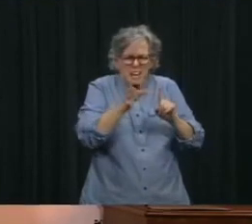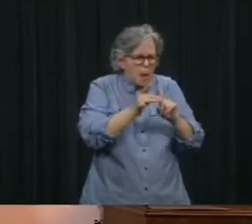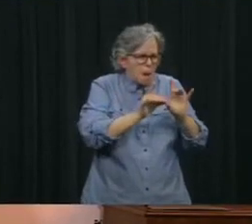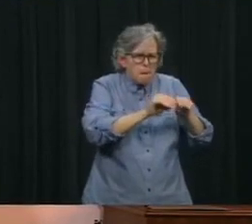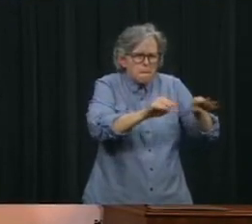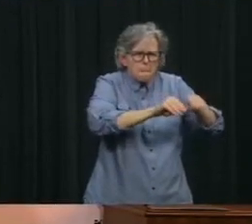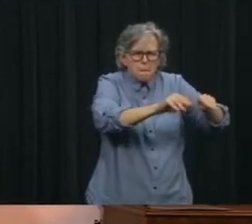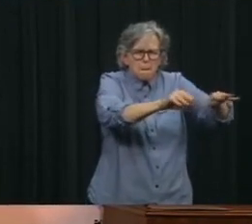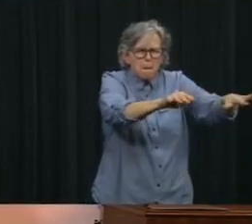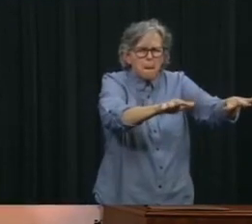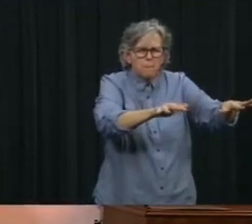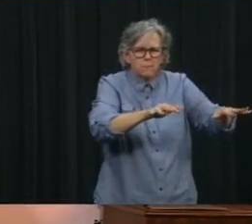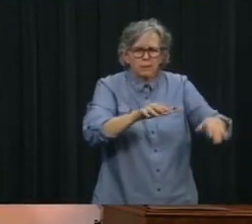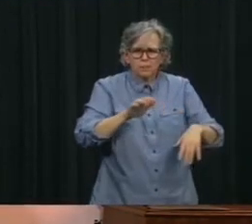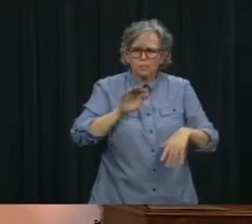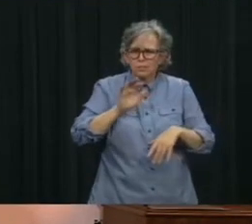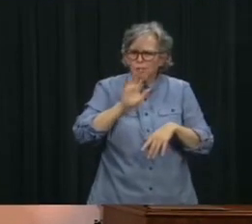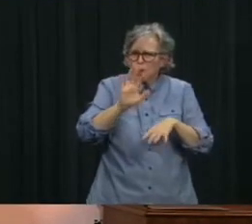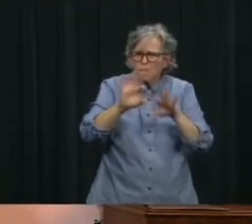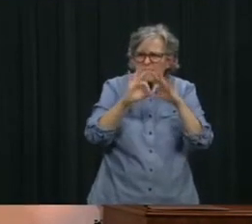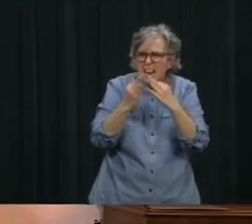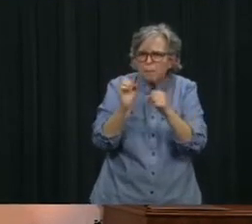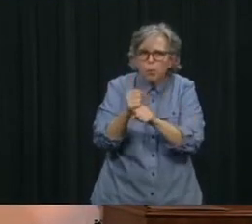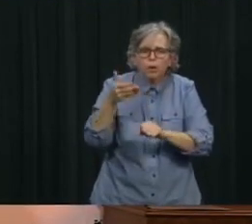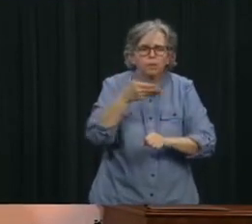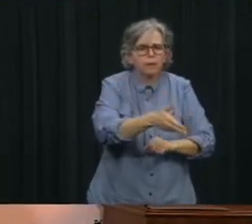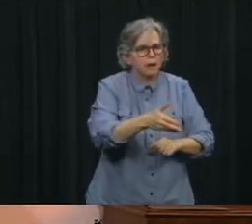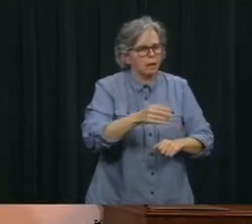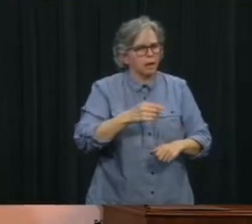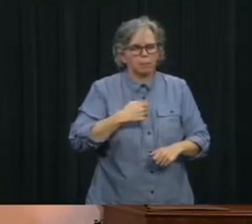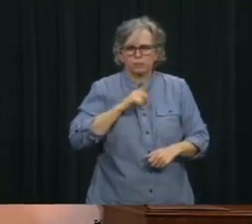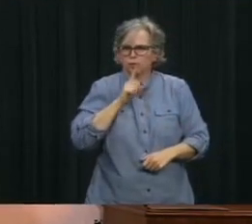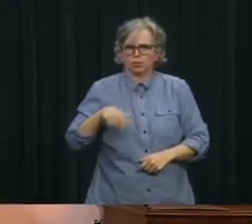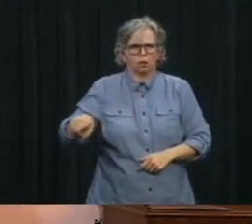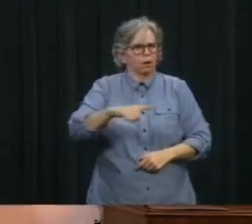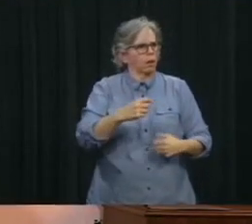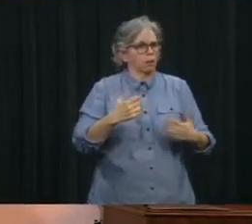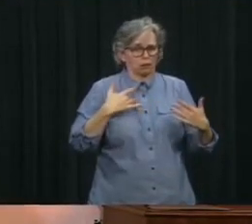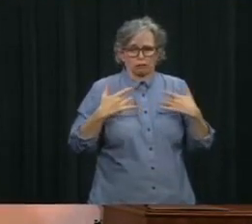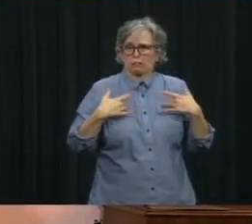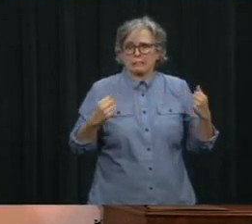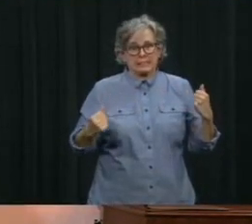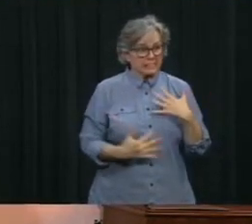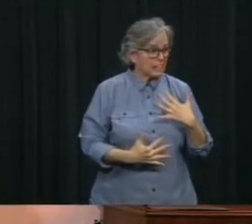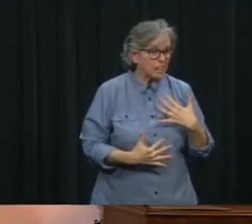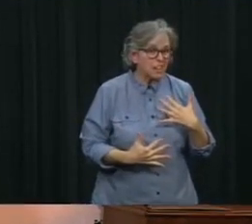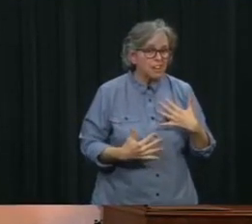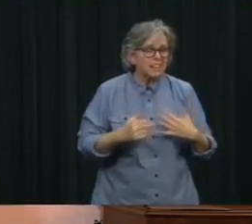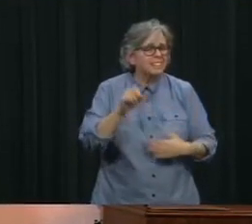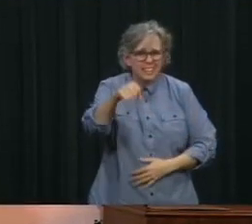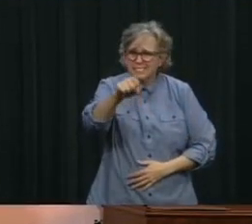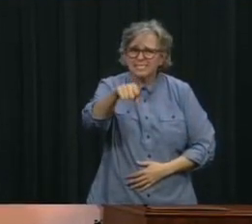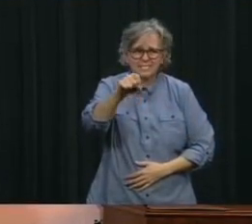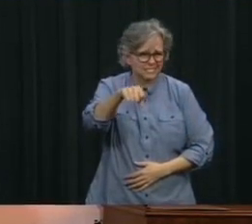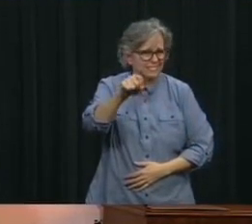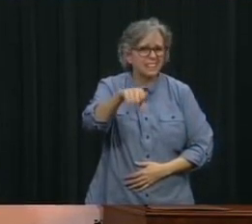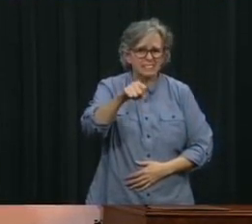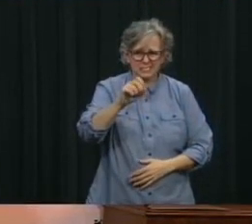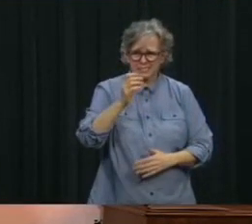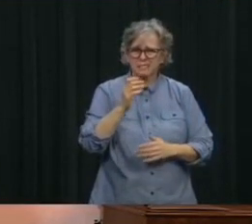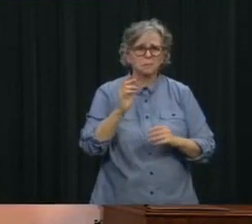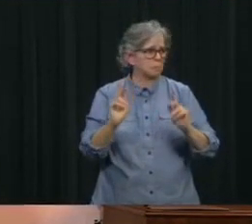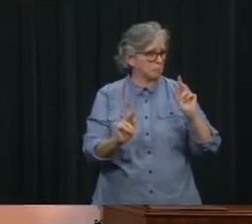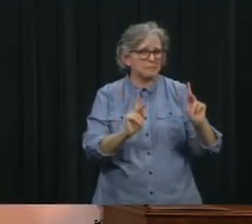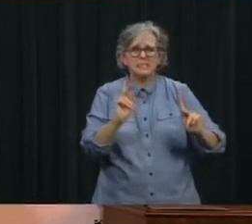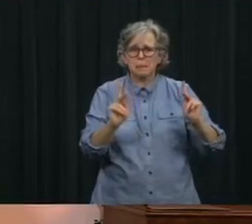are doing this work, are going to be exposing themselves to COVID, and they're still coming and still going to